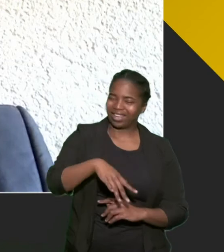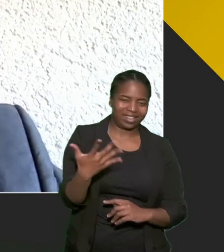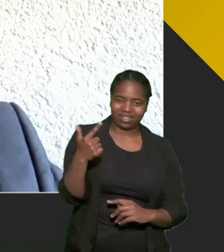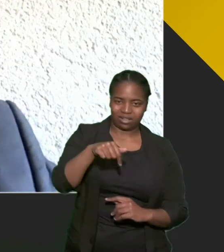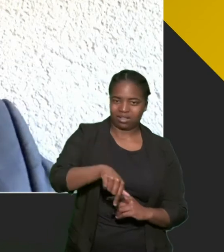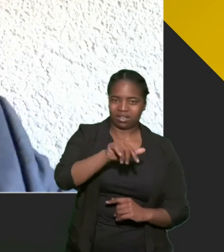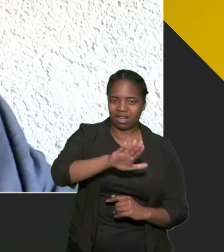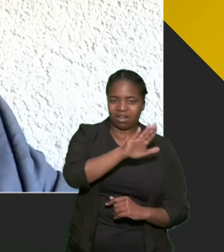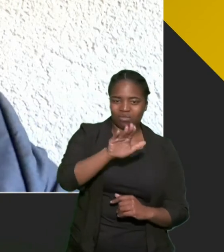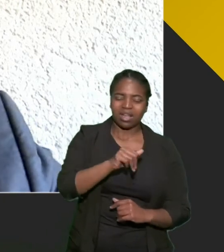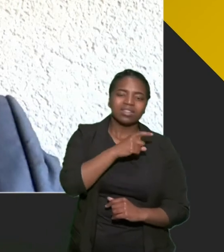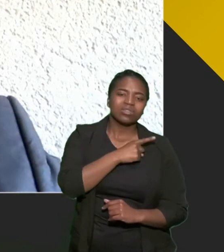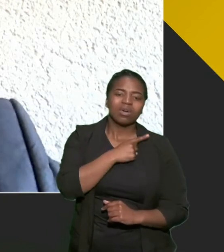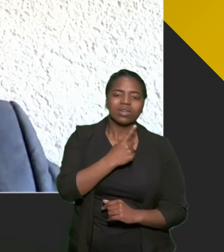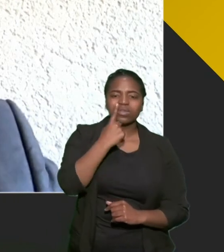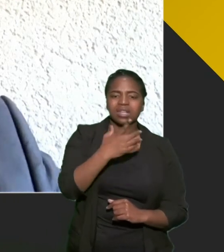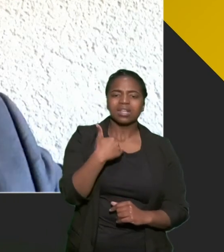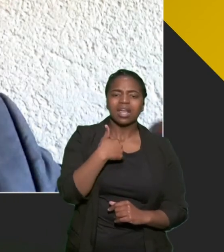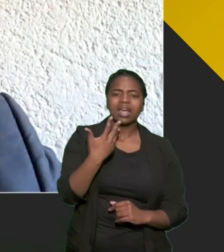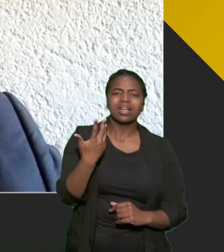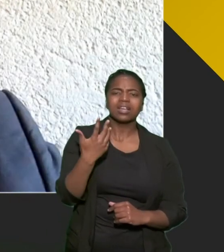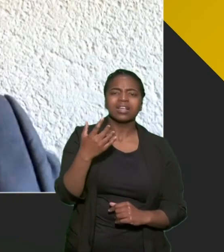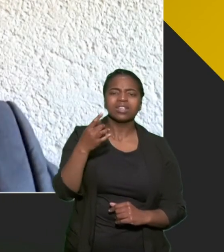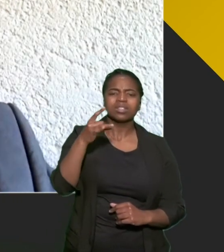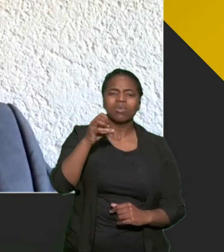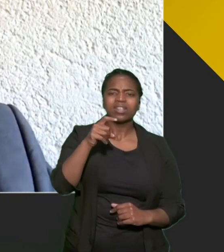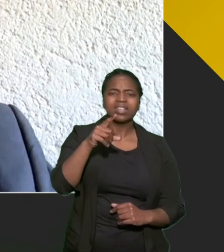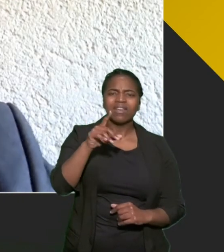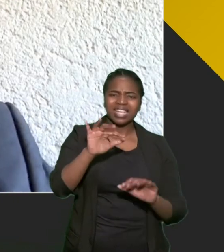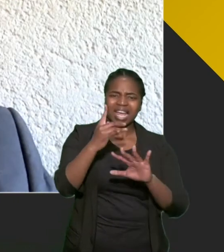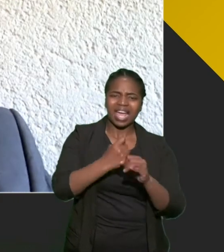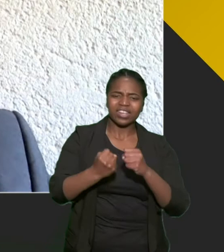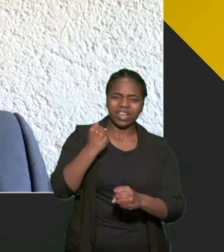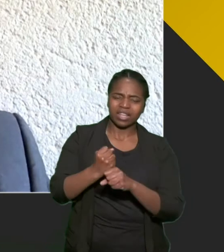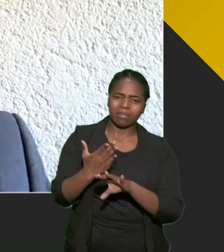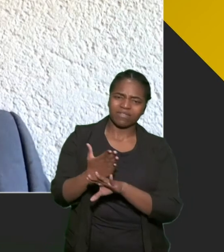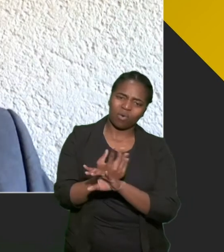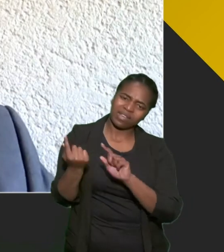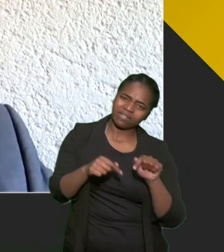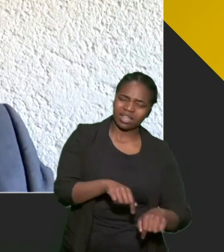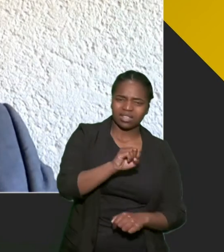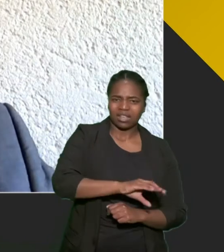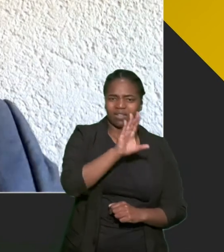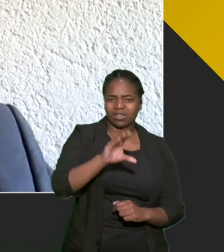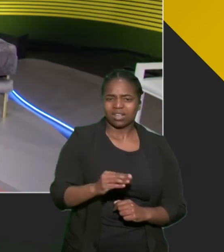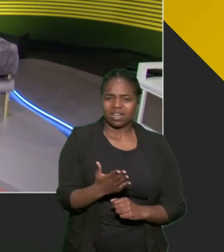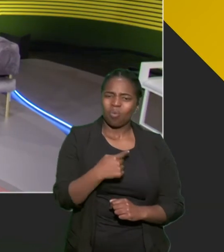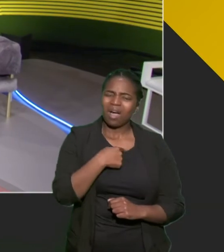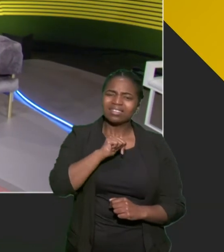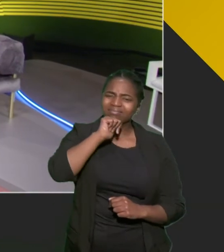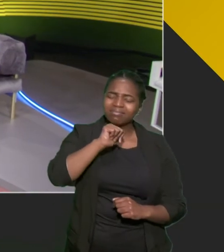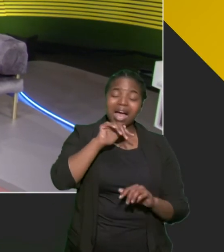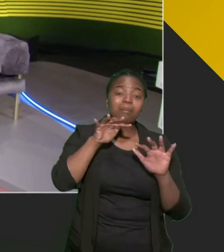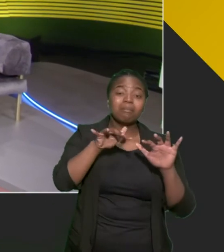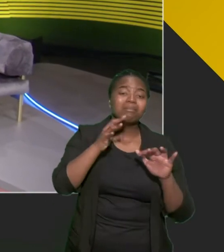market sometimes. That's why we told ukuthi Spotify was existing for 10 years before they even came to Africa. Because they were not even caring